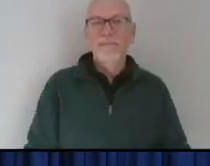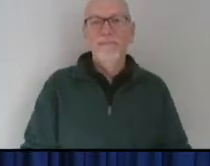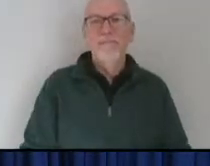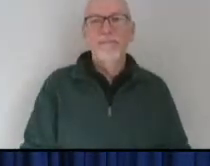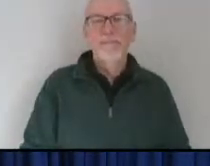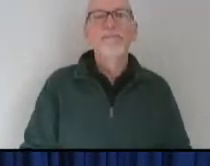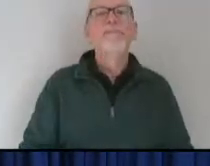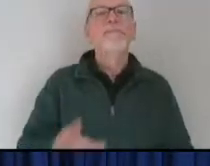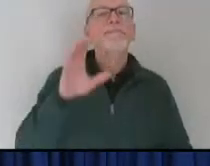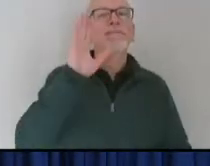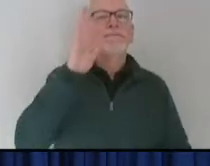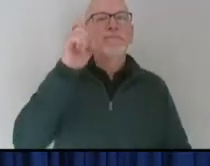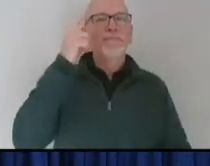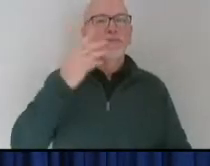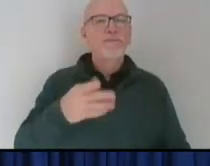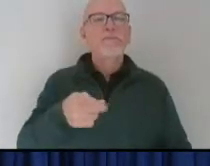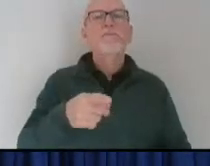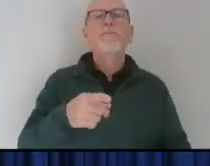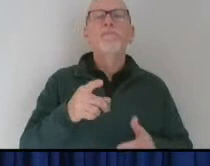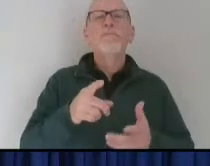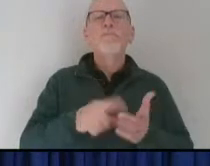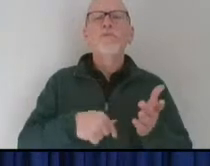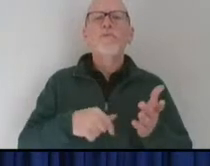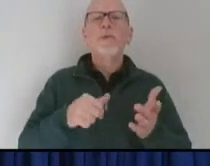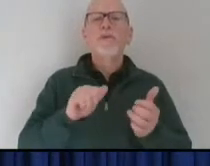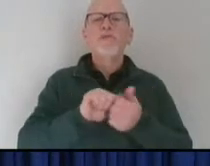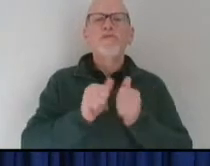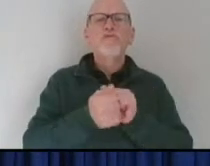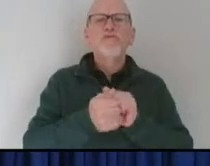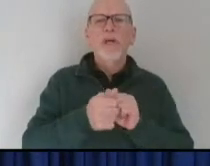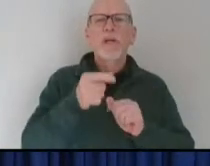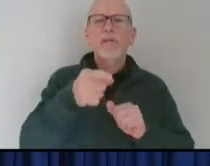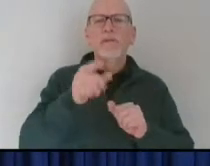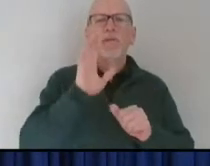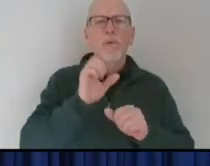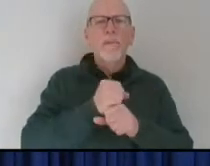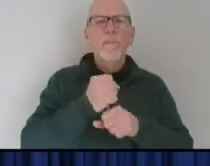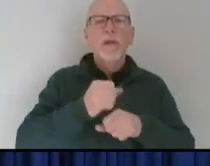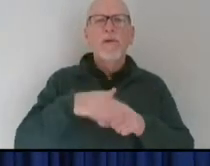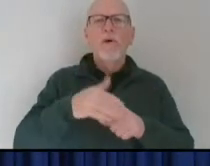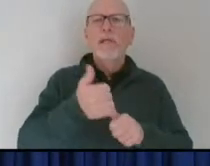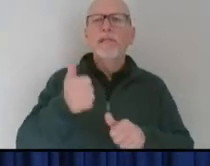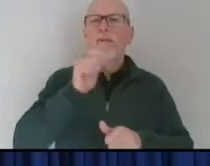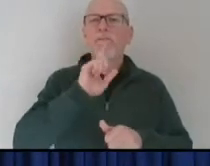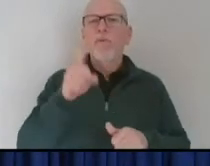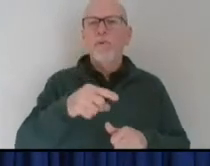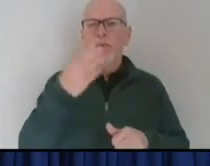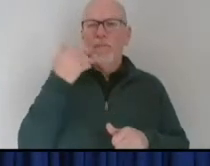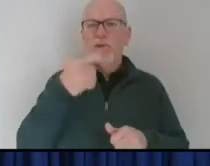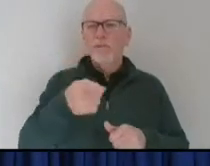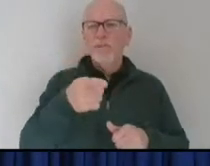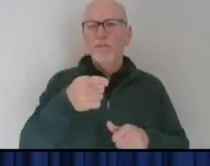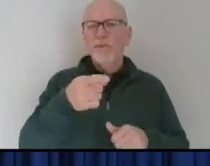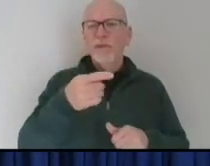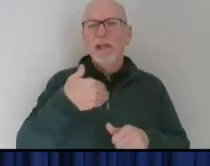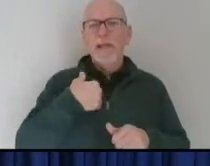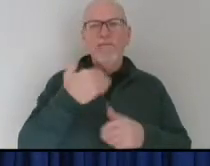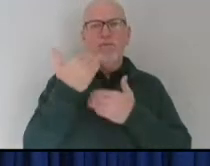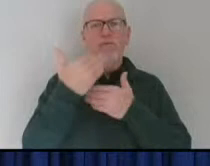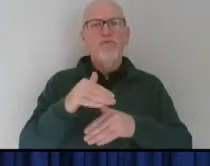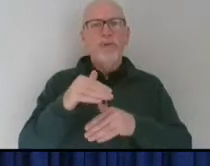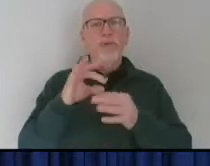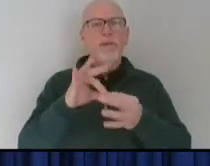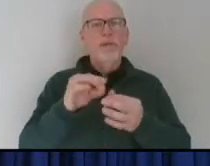Hello, Governor. What changes could you be making to the executive order since you've tied restrictions to the county